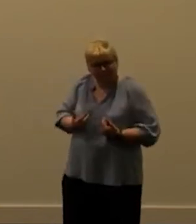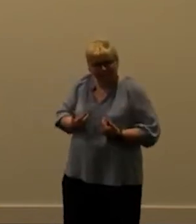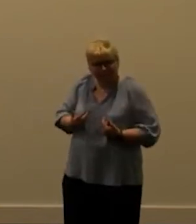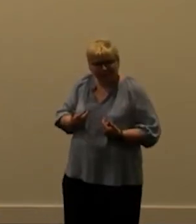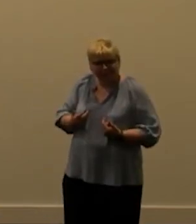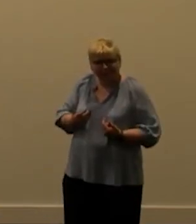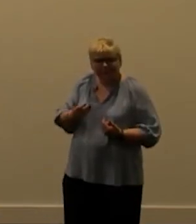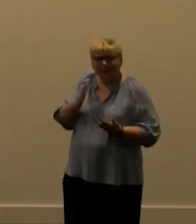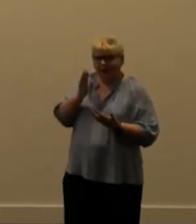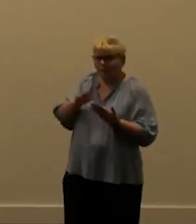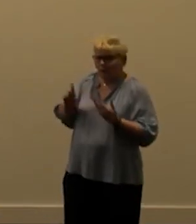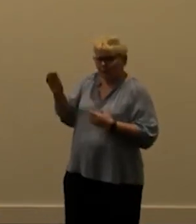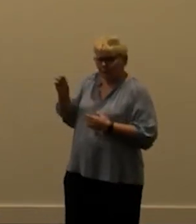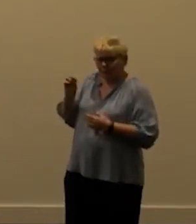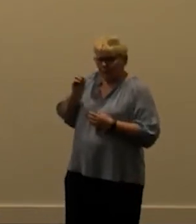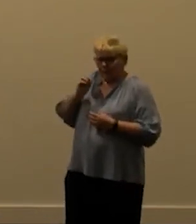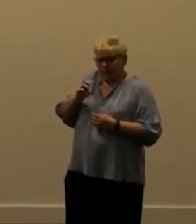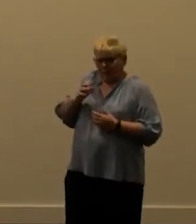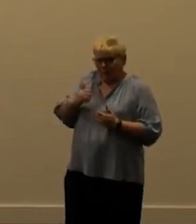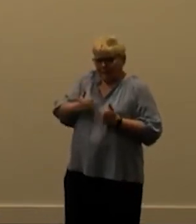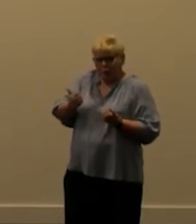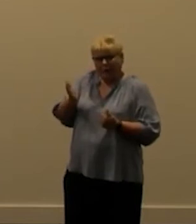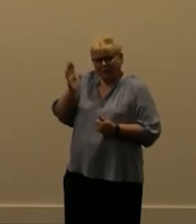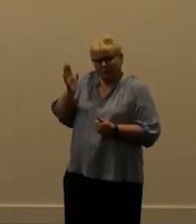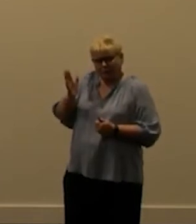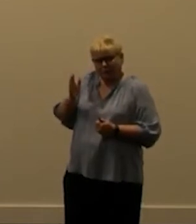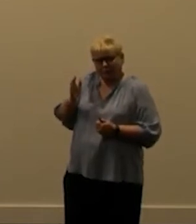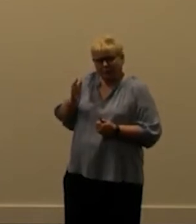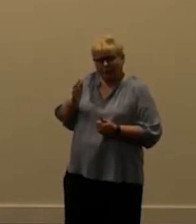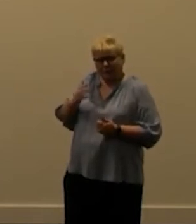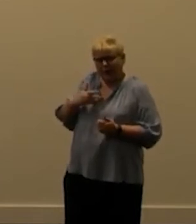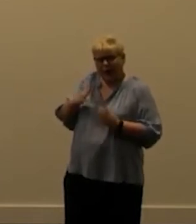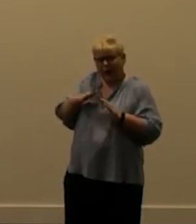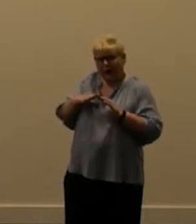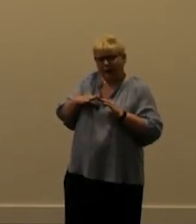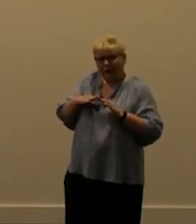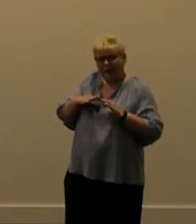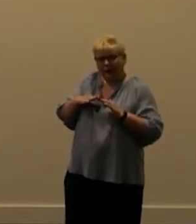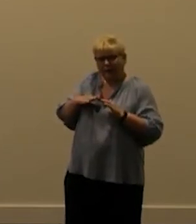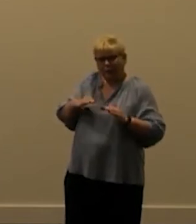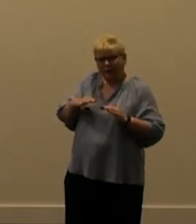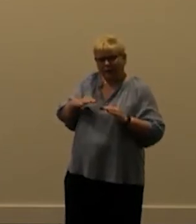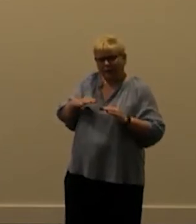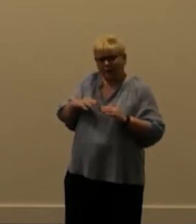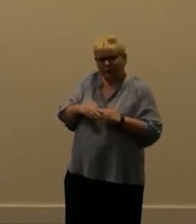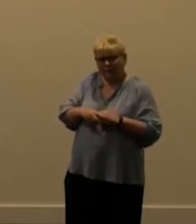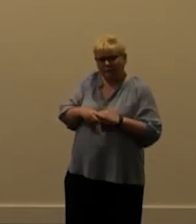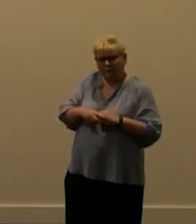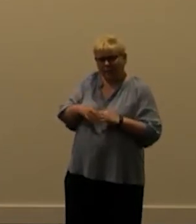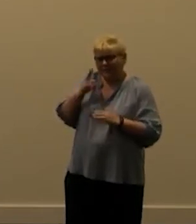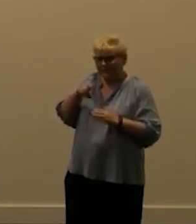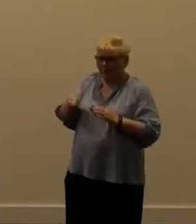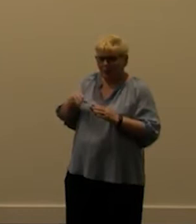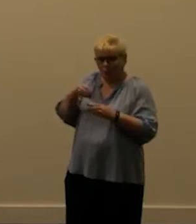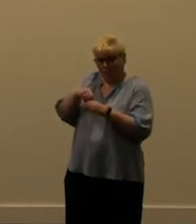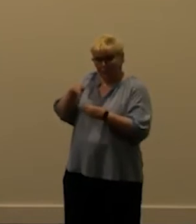from the presentation, the quoting the tenants and all that. I don't see that like the